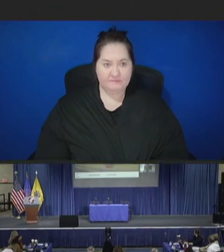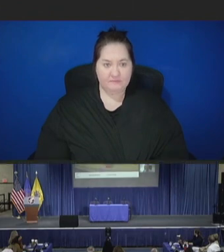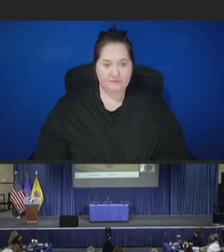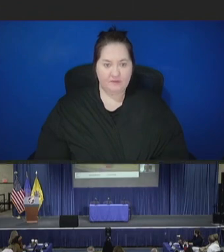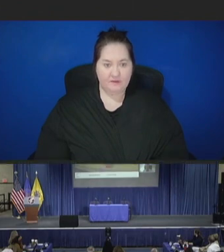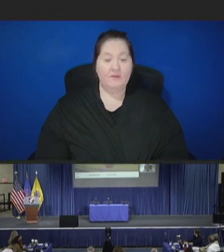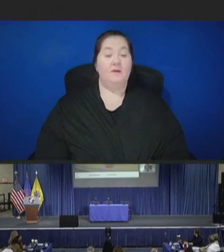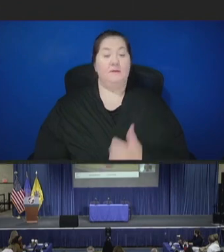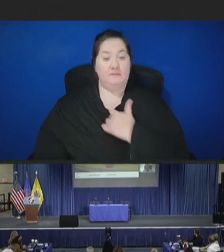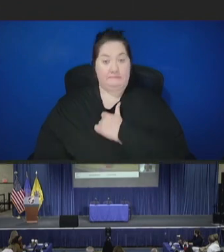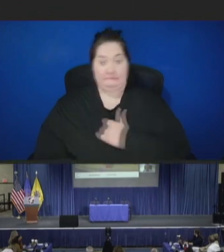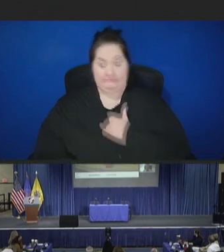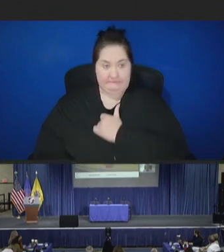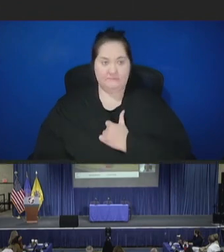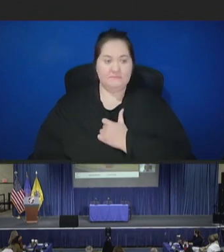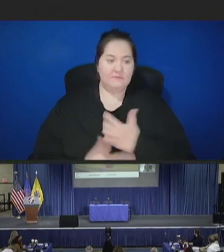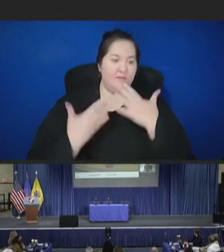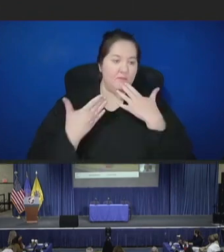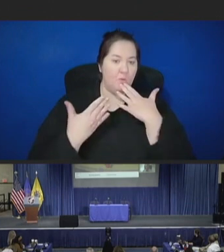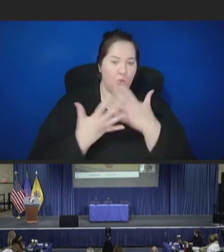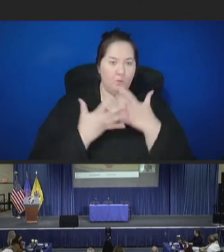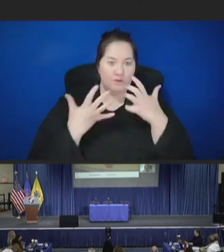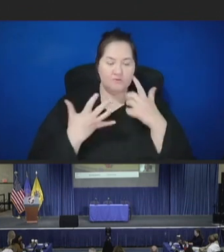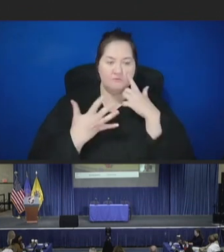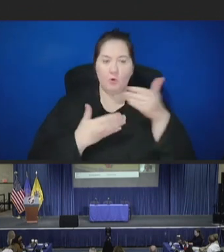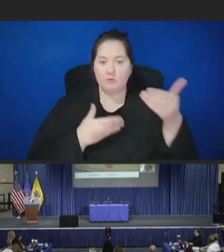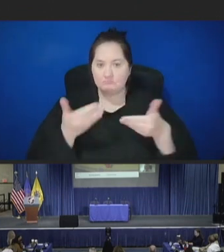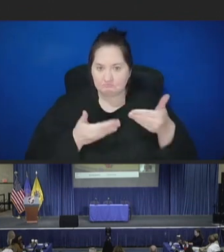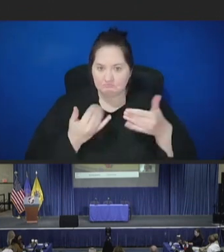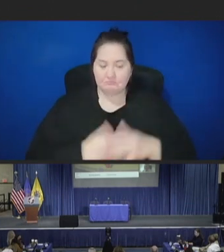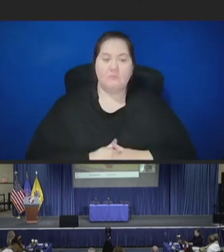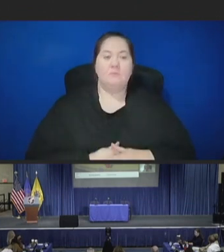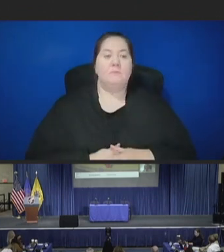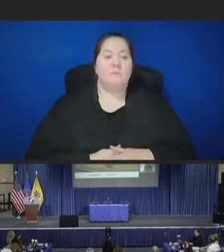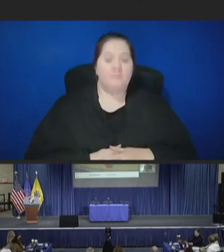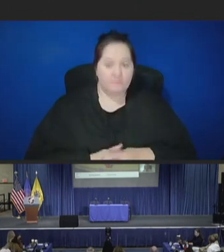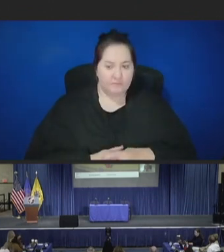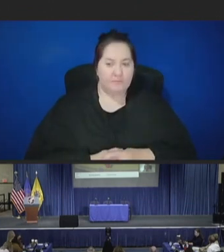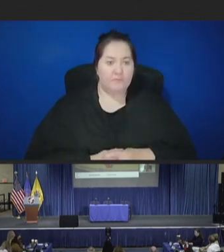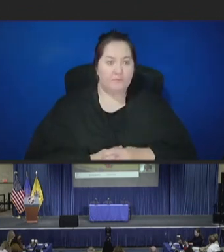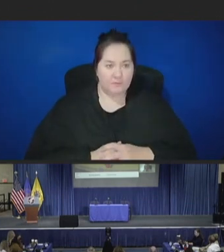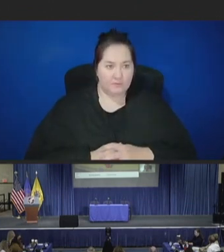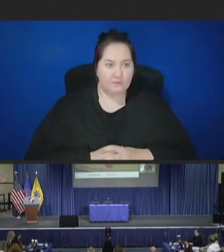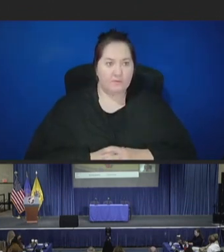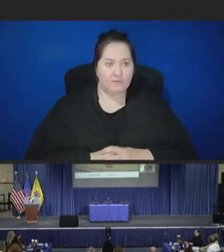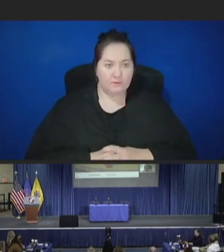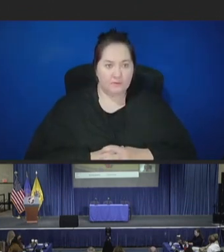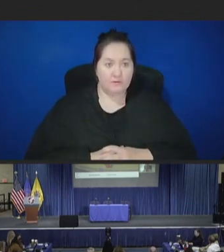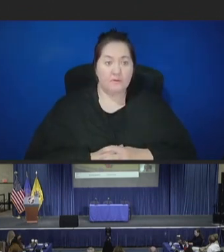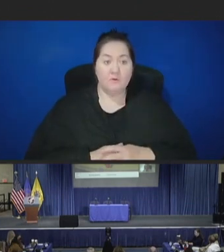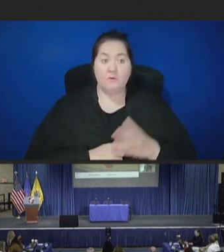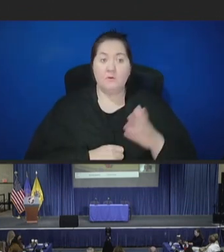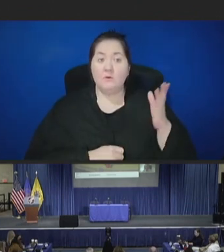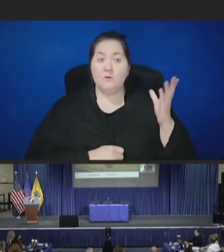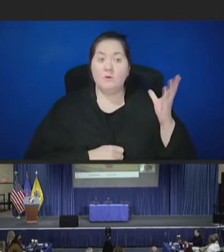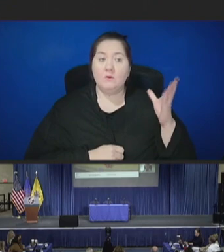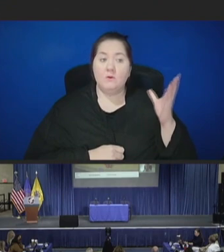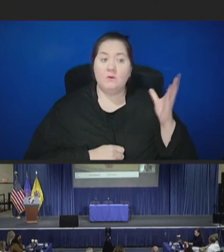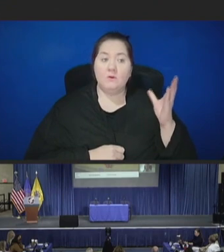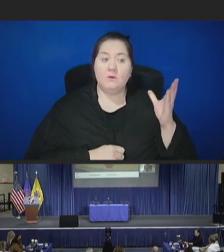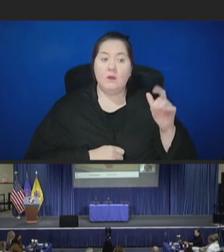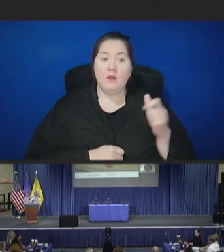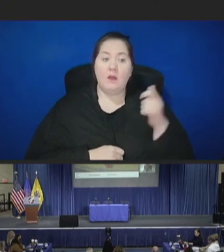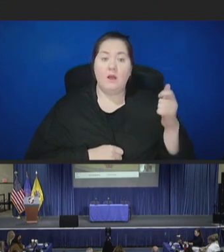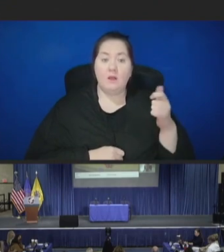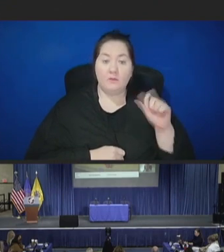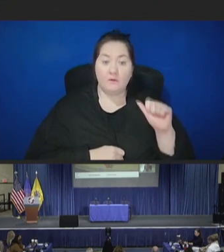My apologies, and thank you very much for the invitation here. So I'm presenting on another